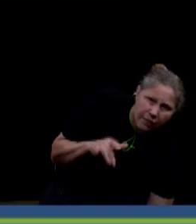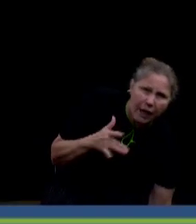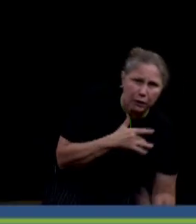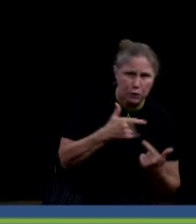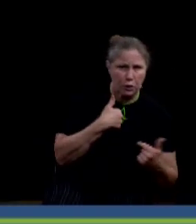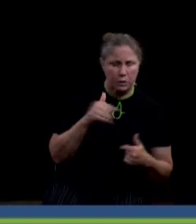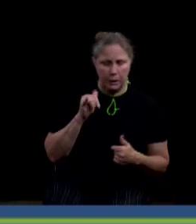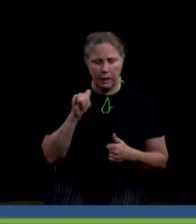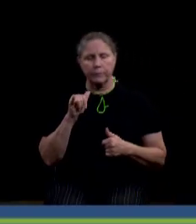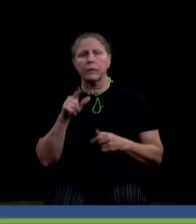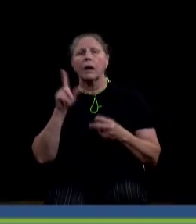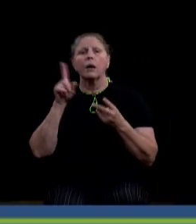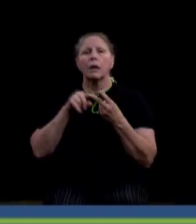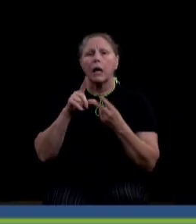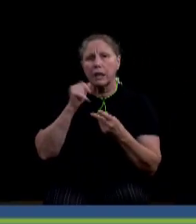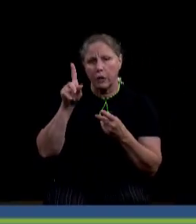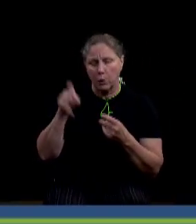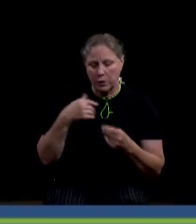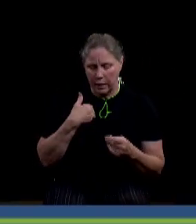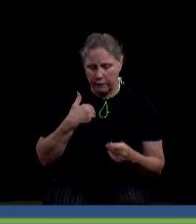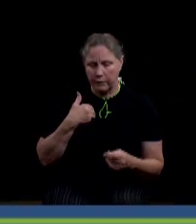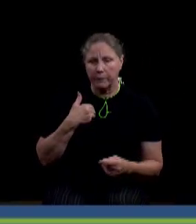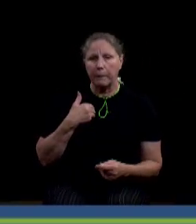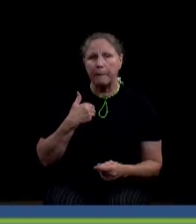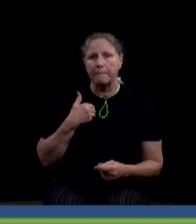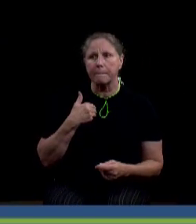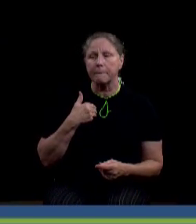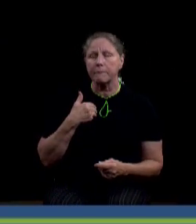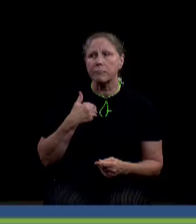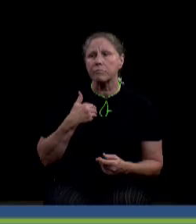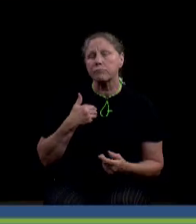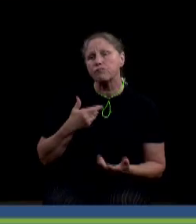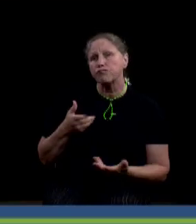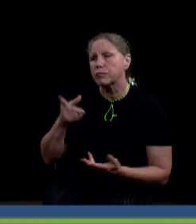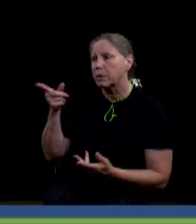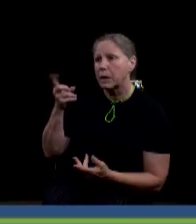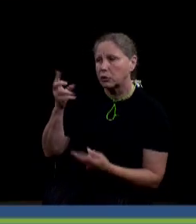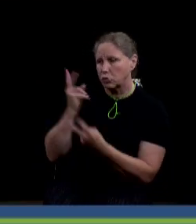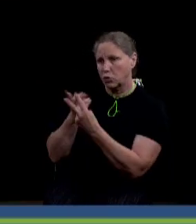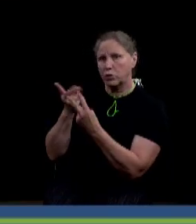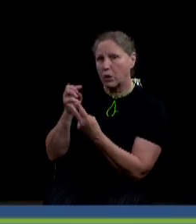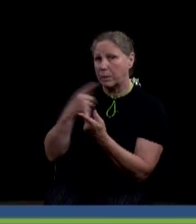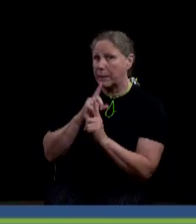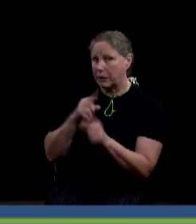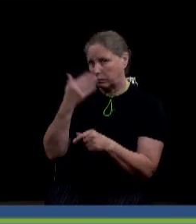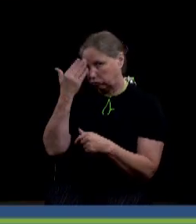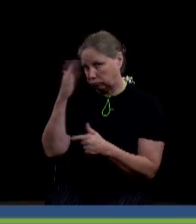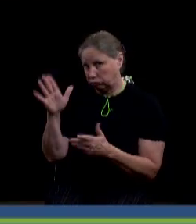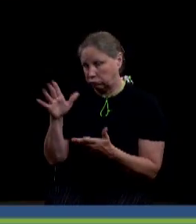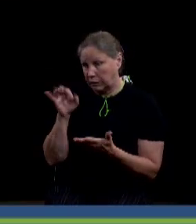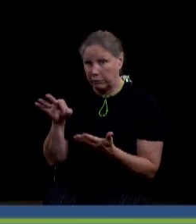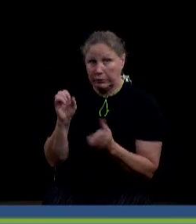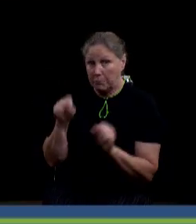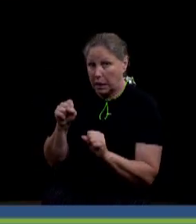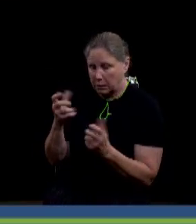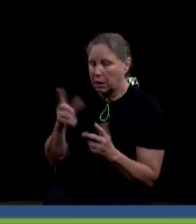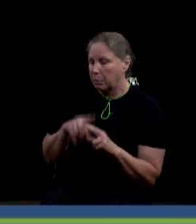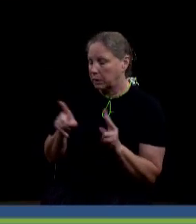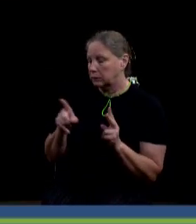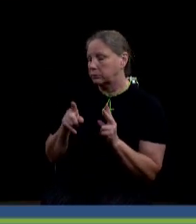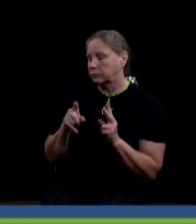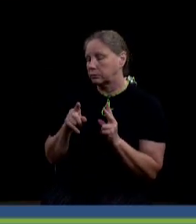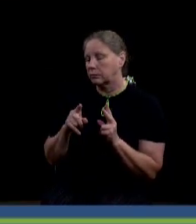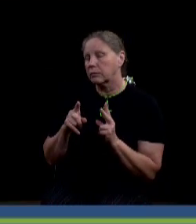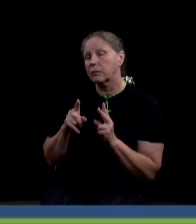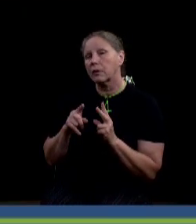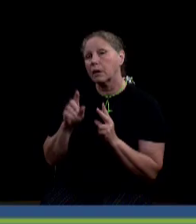I don't know if even, or you or Dr. Werner could answer this, and I don't even know if it's possible, but if we were to